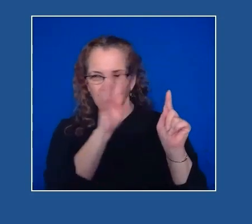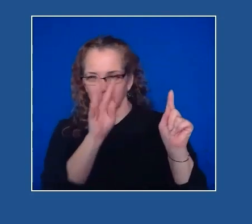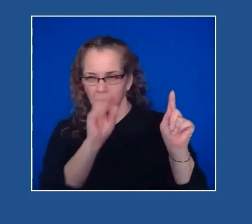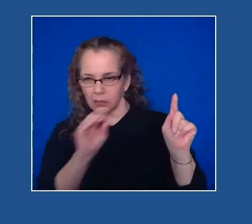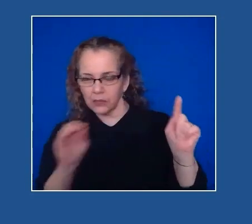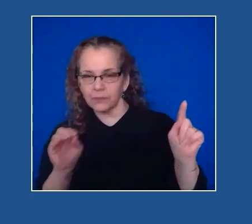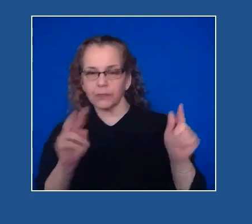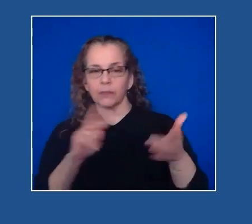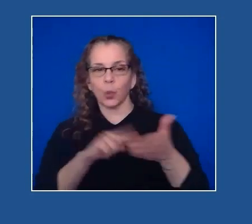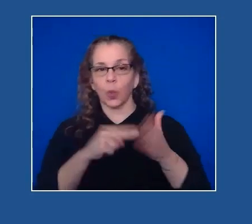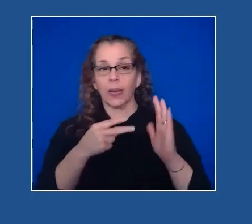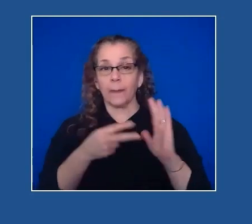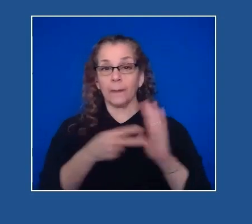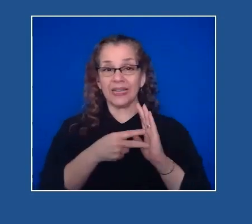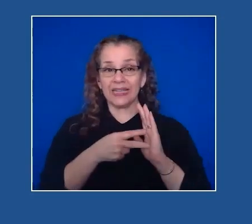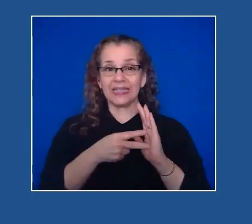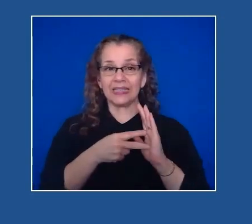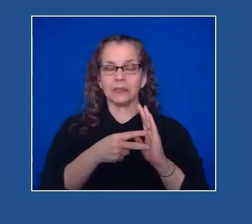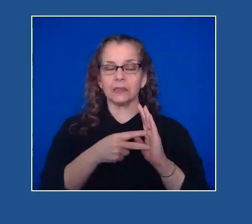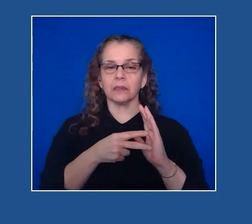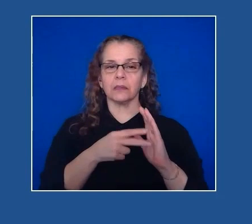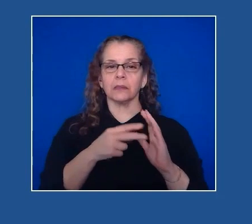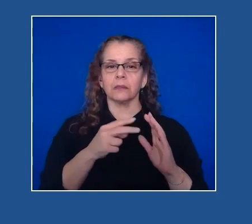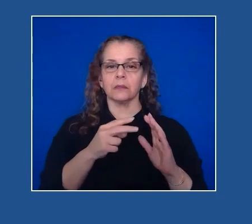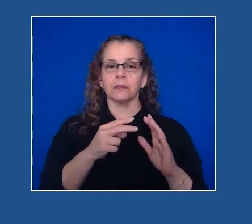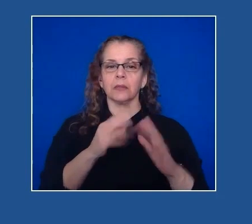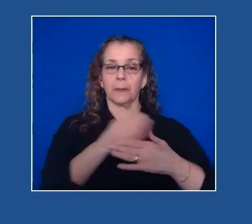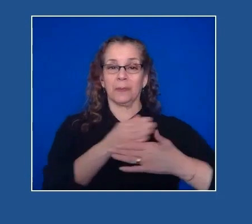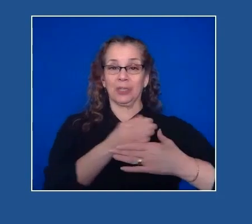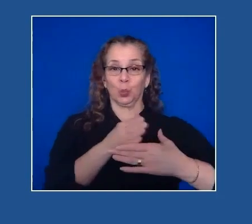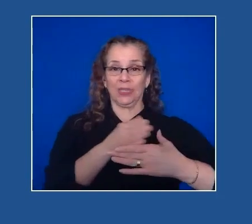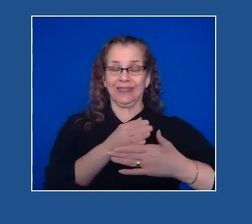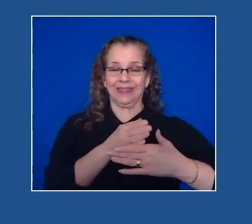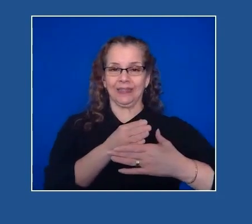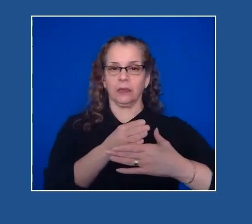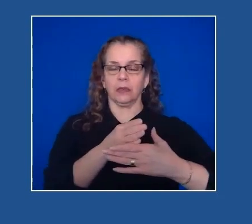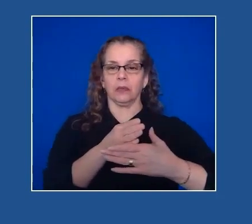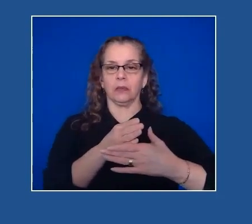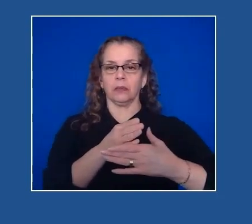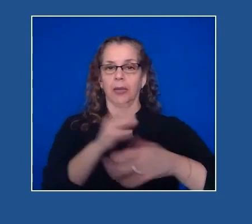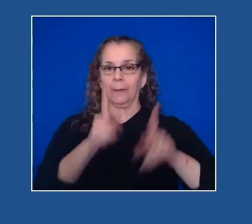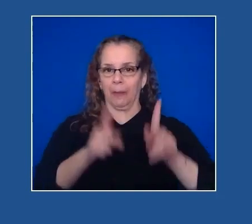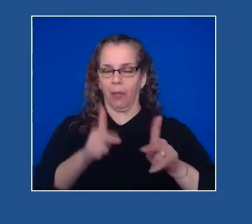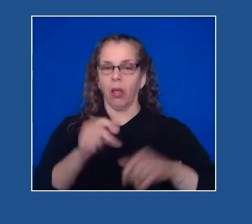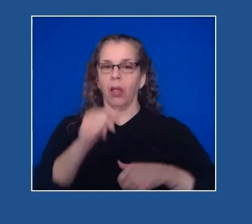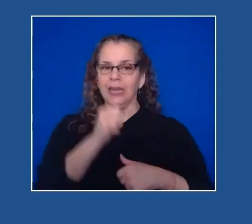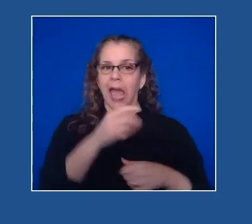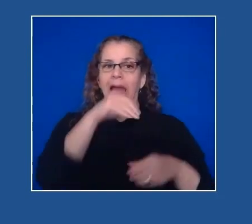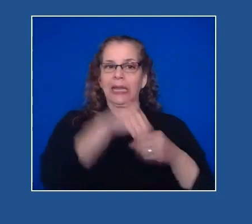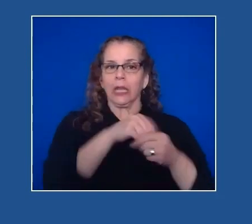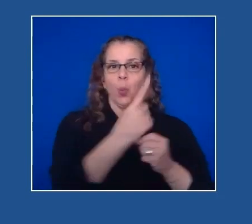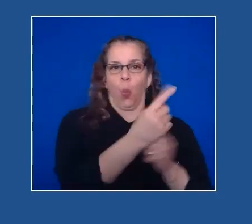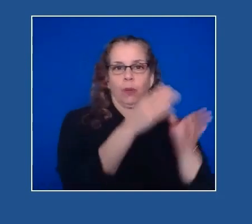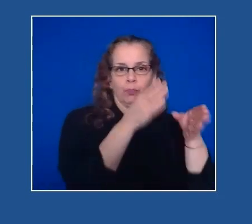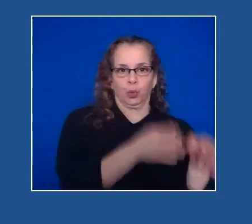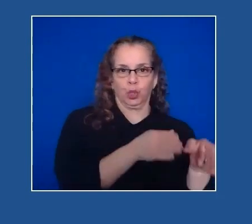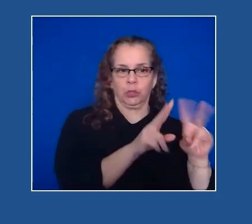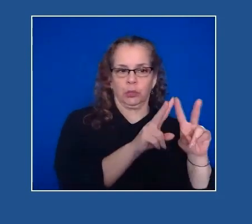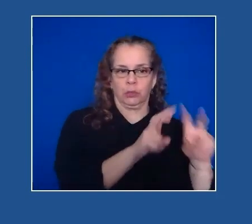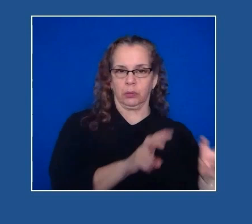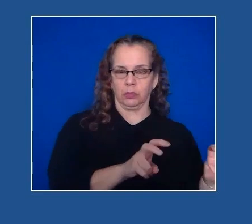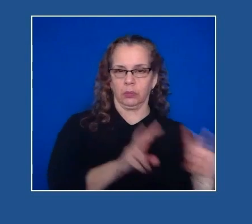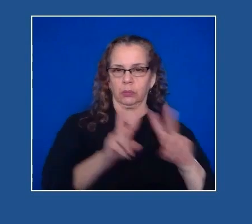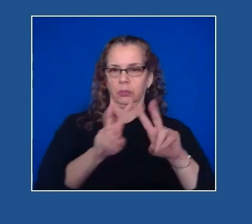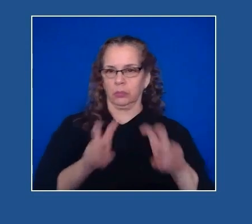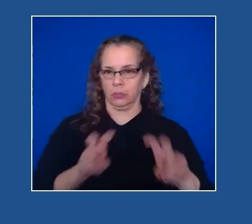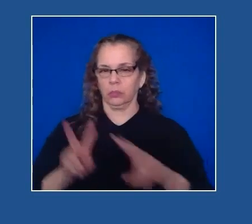chalked up to differences between rather than within people. And each facet actually had a different intra-class correlation. So